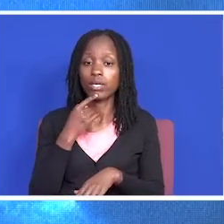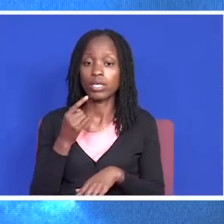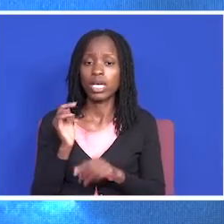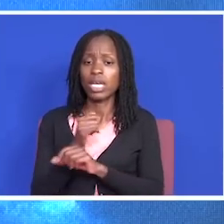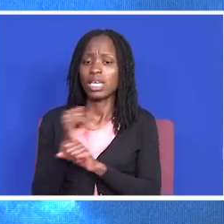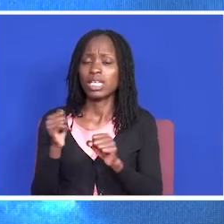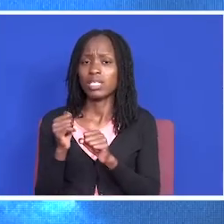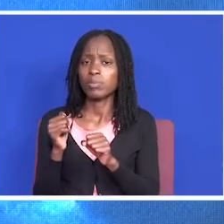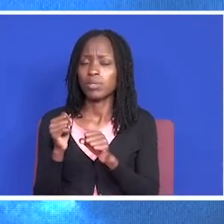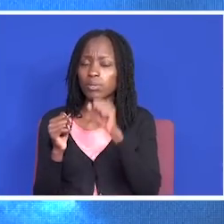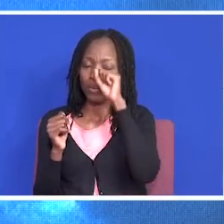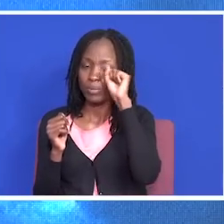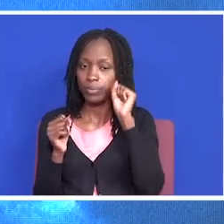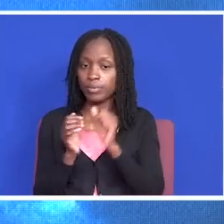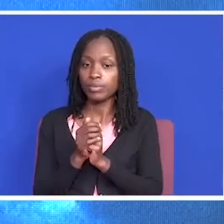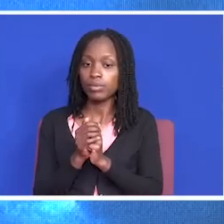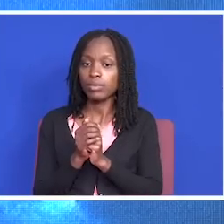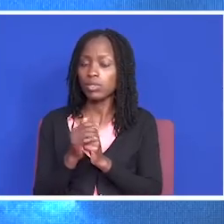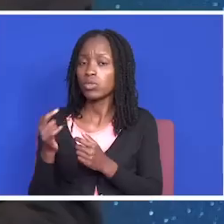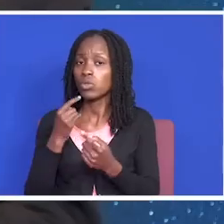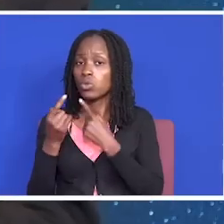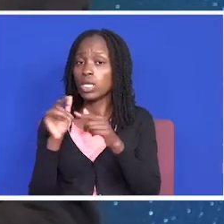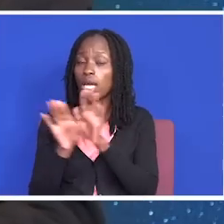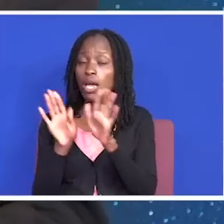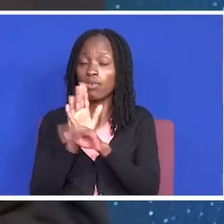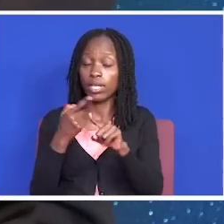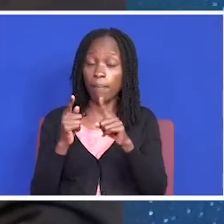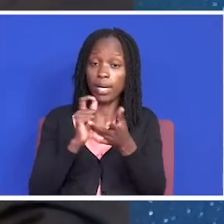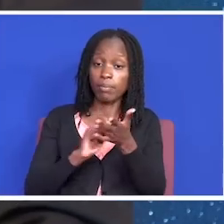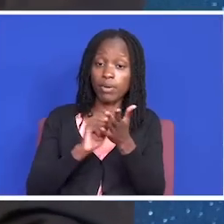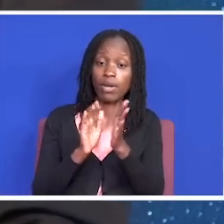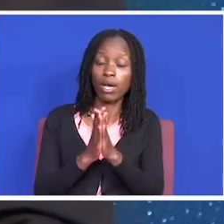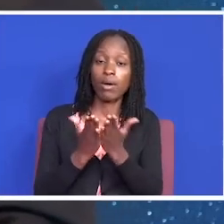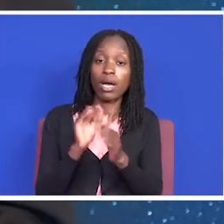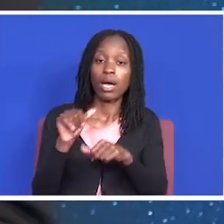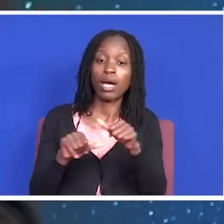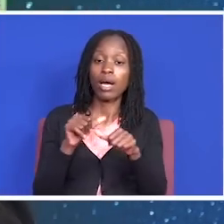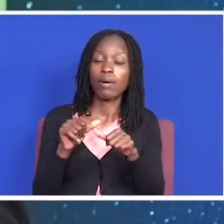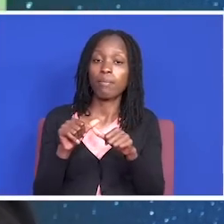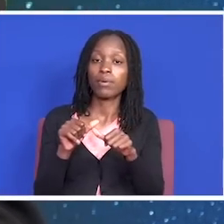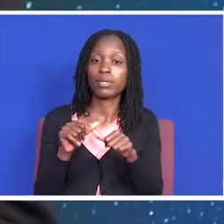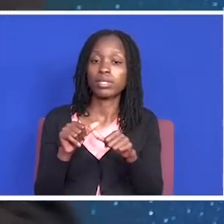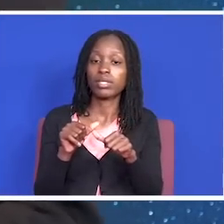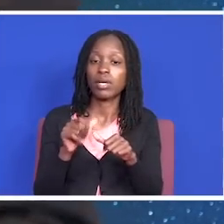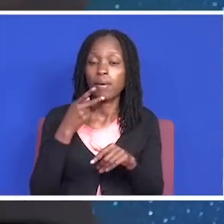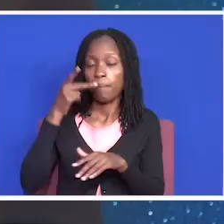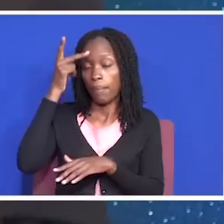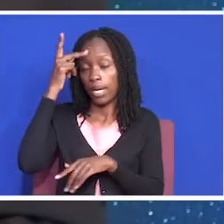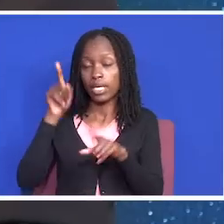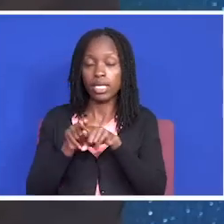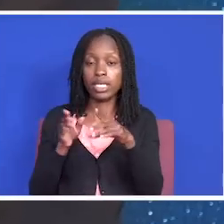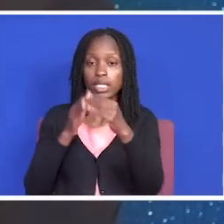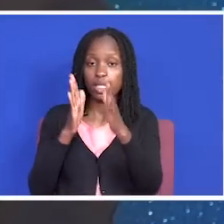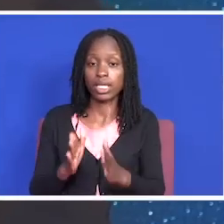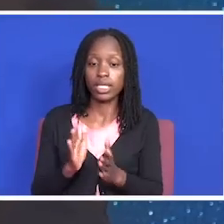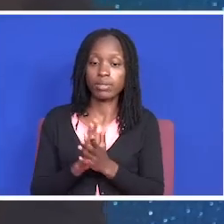be able to cover all this, but I've covered this in my new book on leaders or parents as leaders. Parents